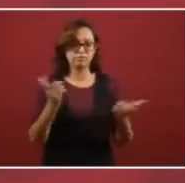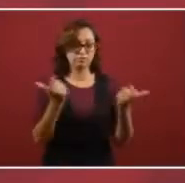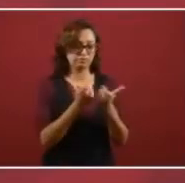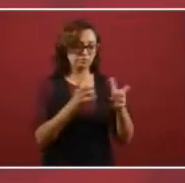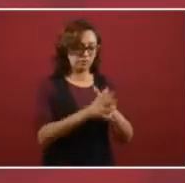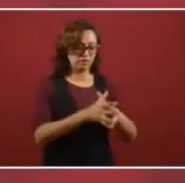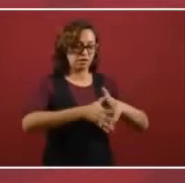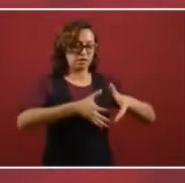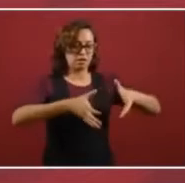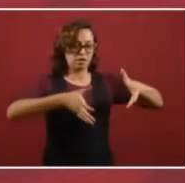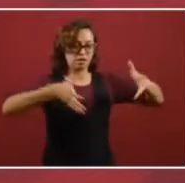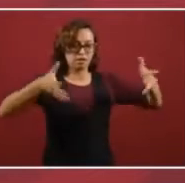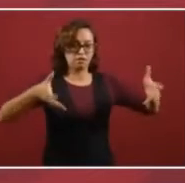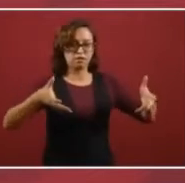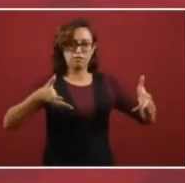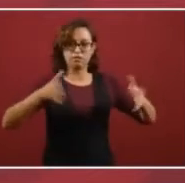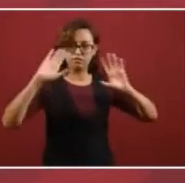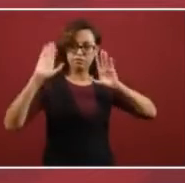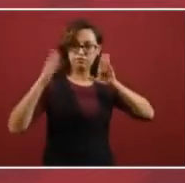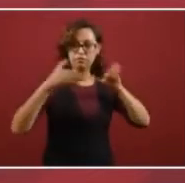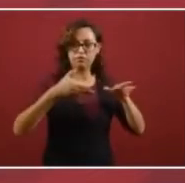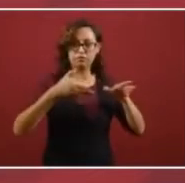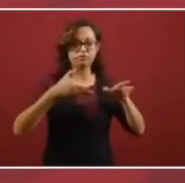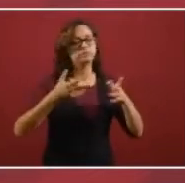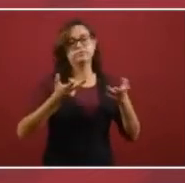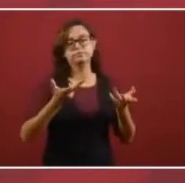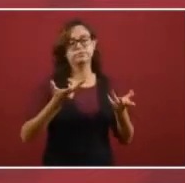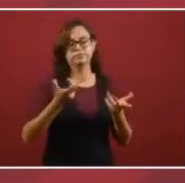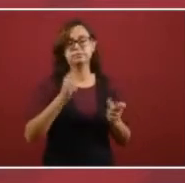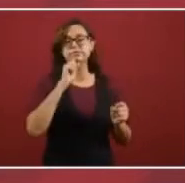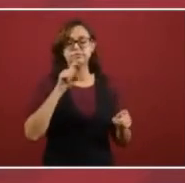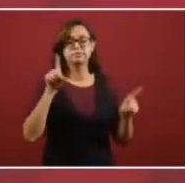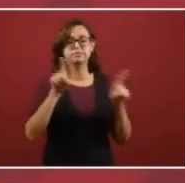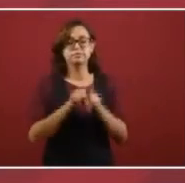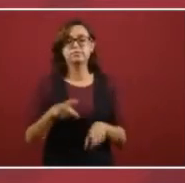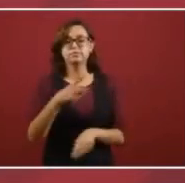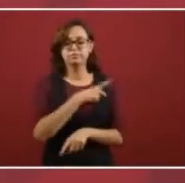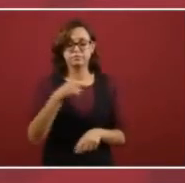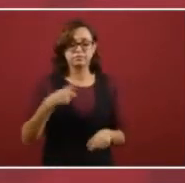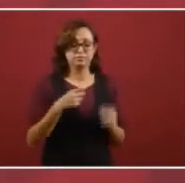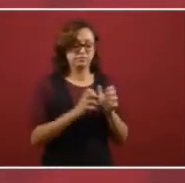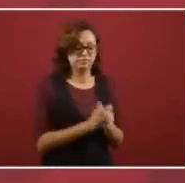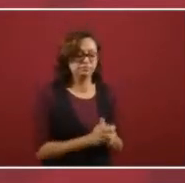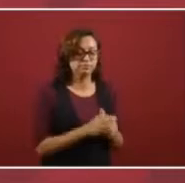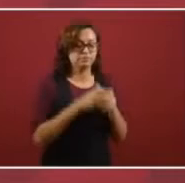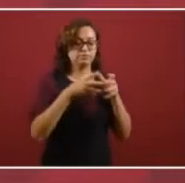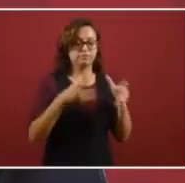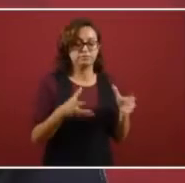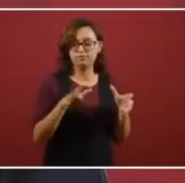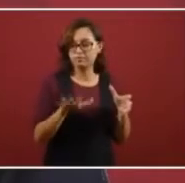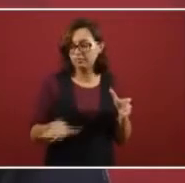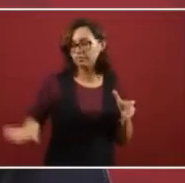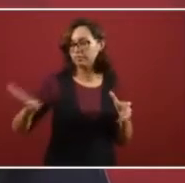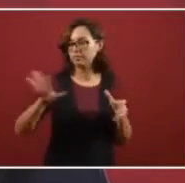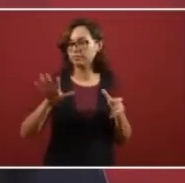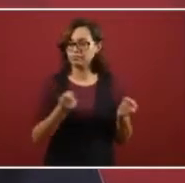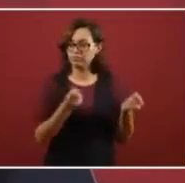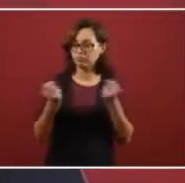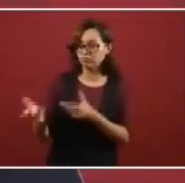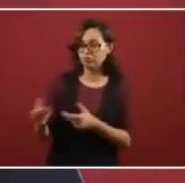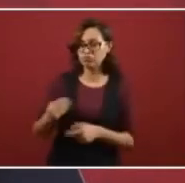in us only on growth, but only also to procure that there be growth